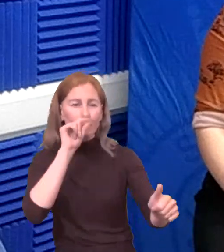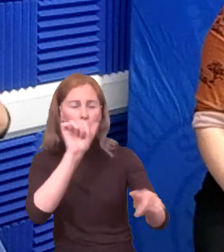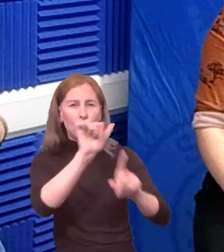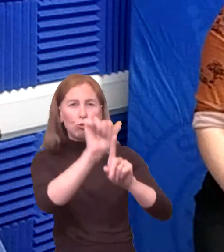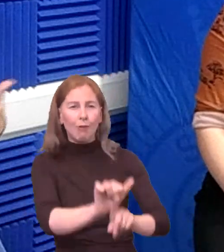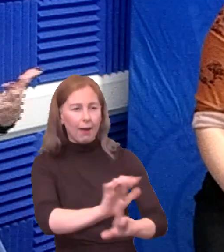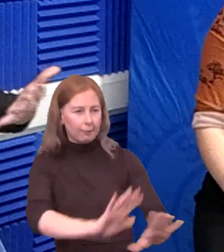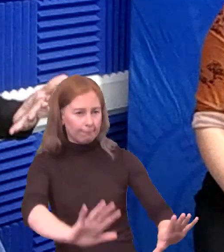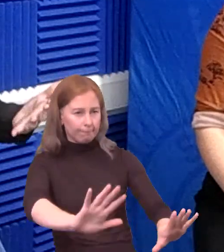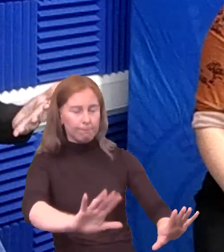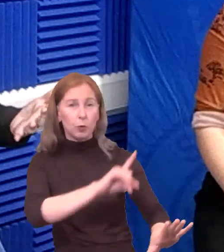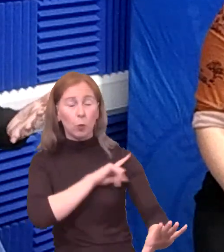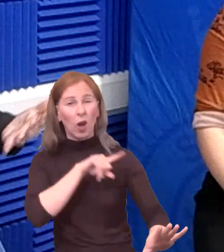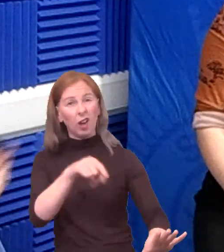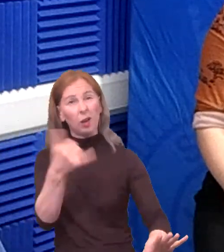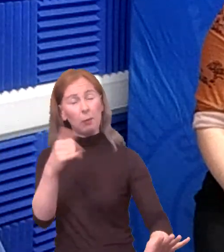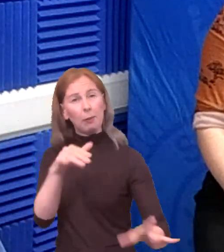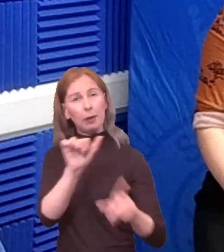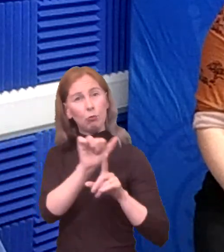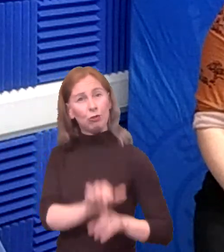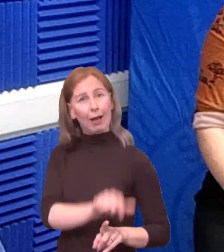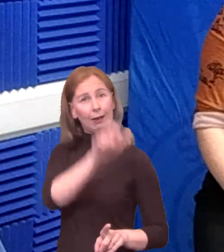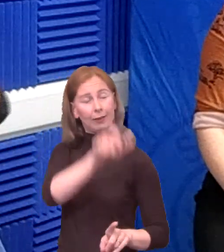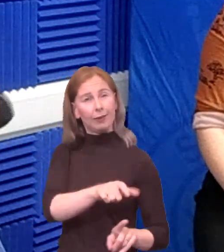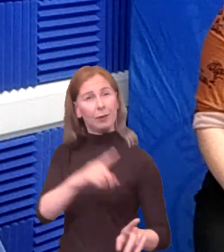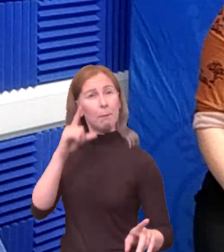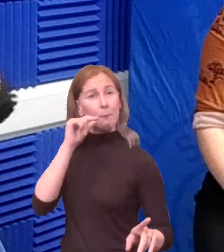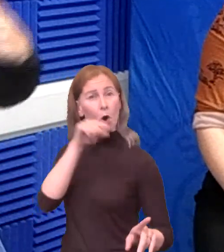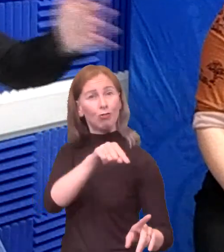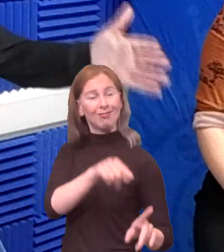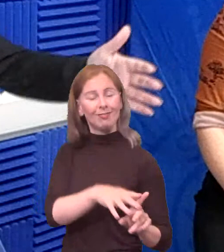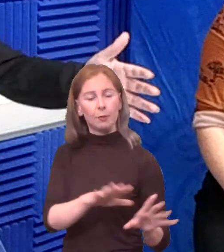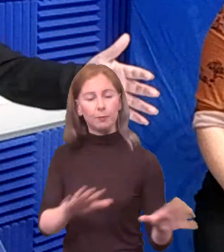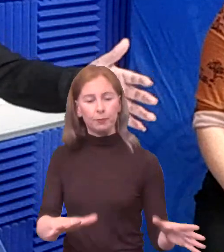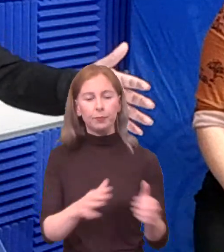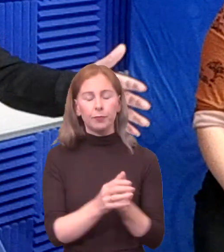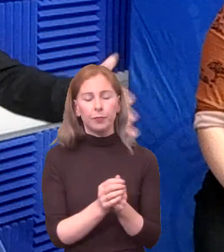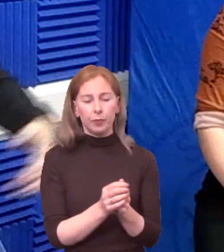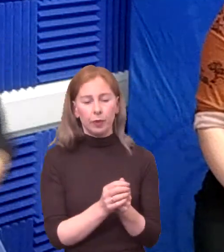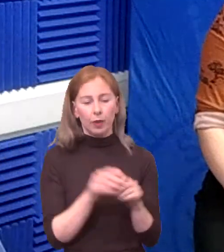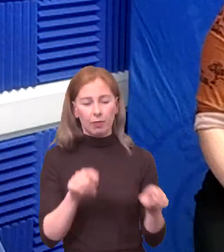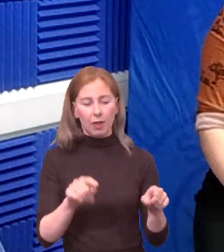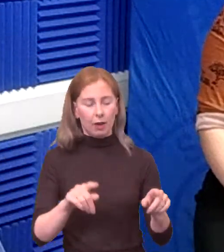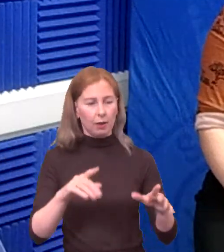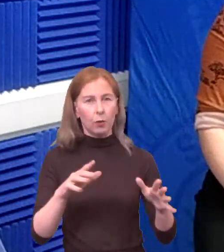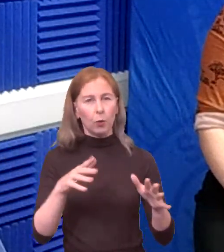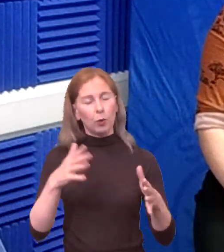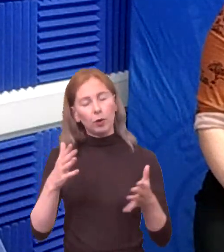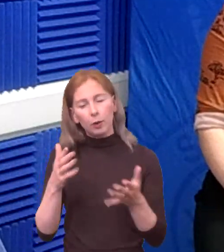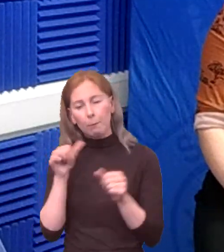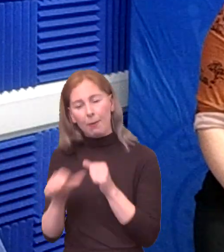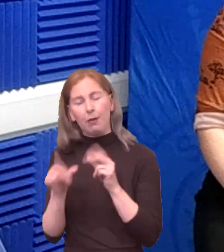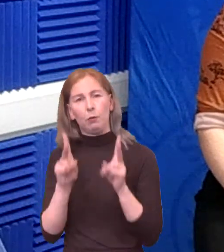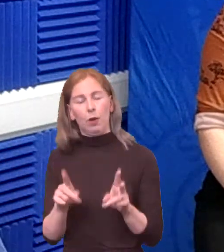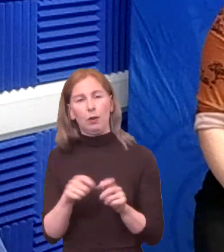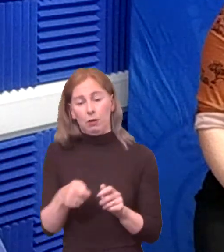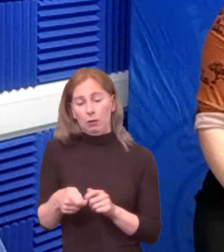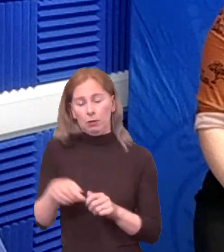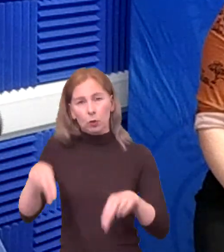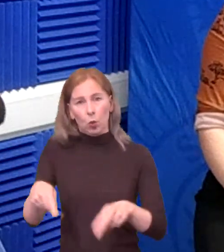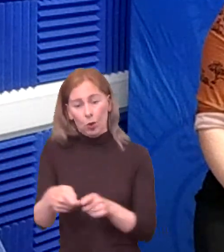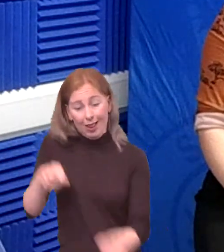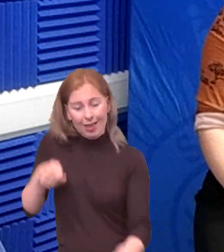And often you also don't know if the livestock are in an adjoining or even a further away field. And we do get cases